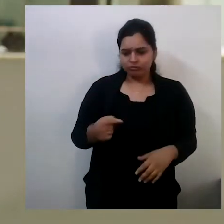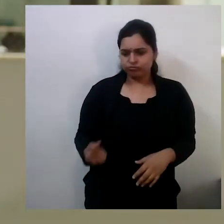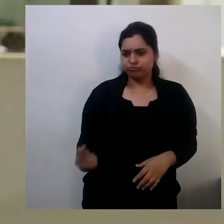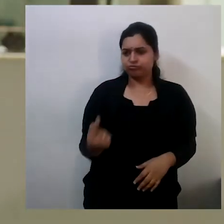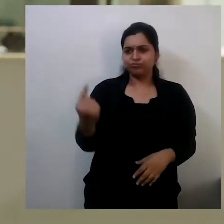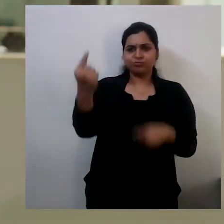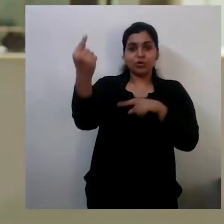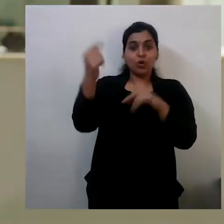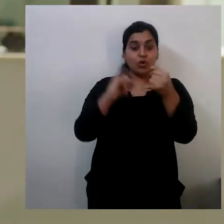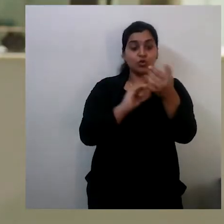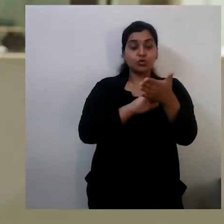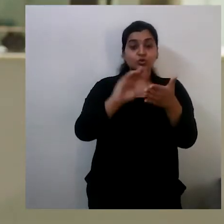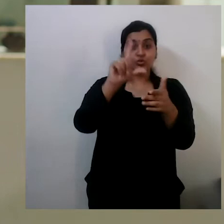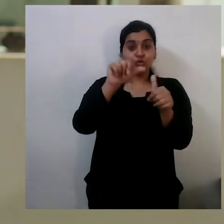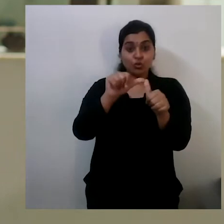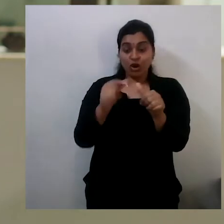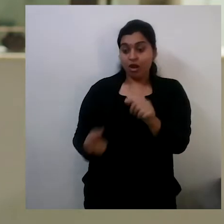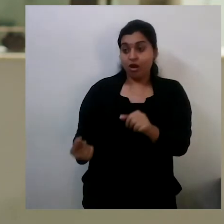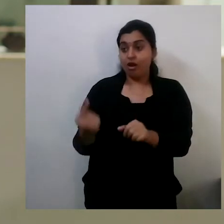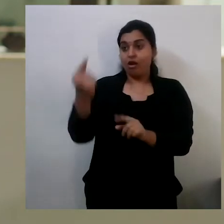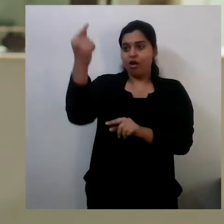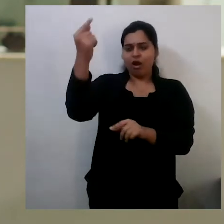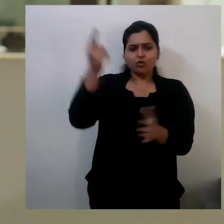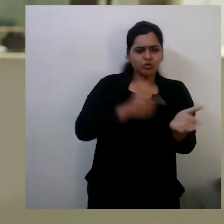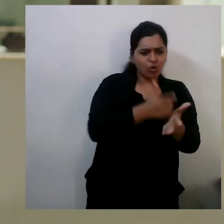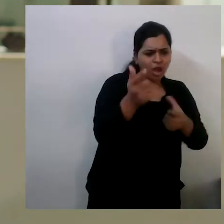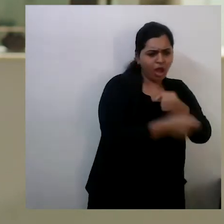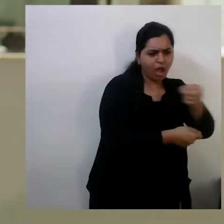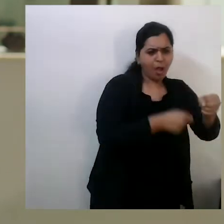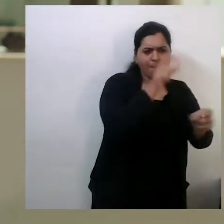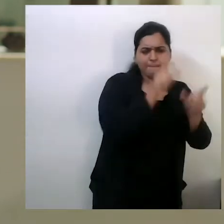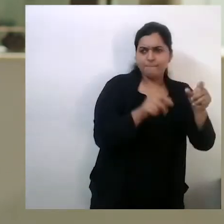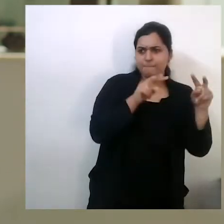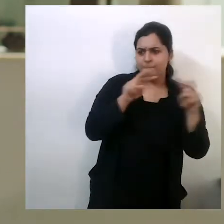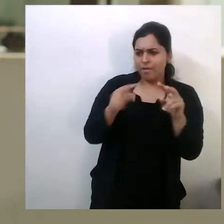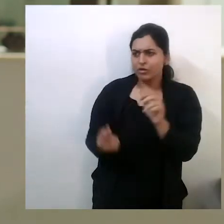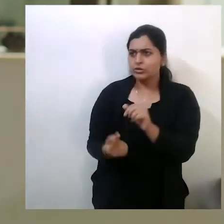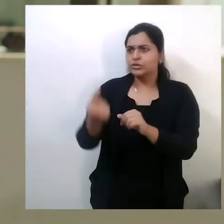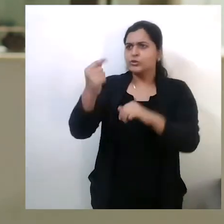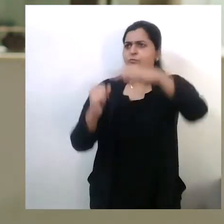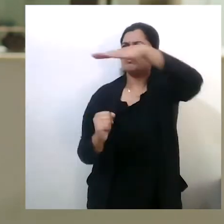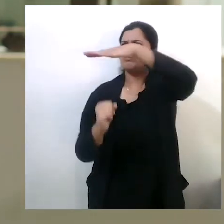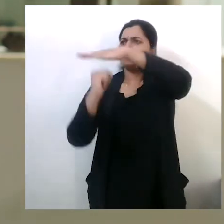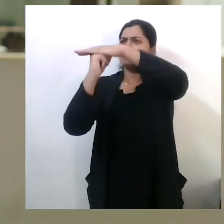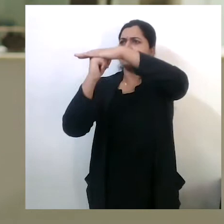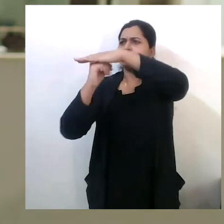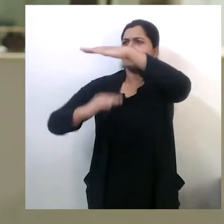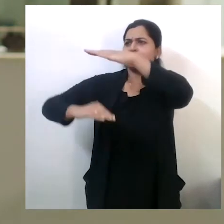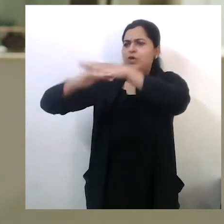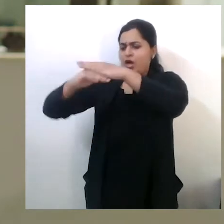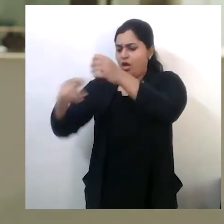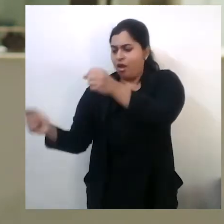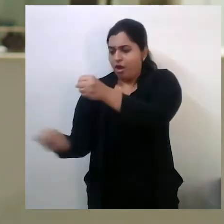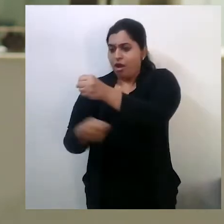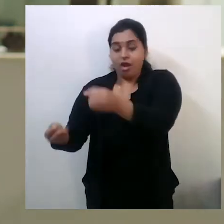from shola that grows in wild mushy areas. The farmer's dedication in taking care of the plant for it to reach the right height